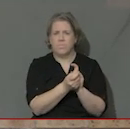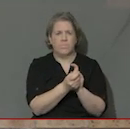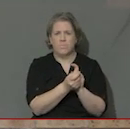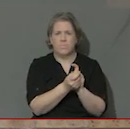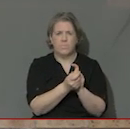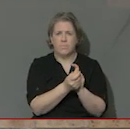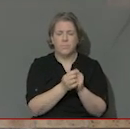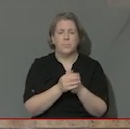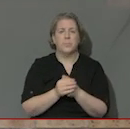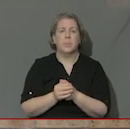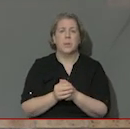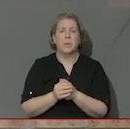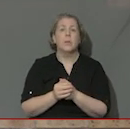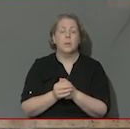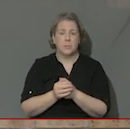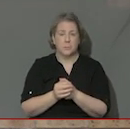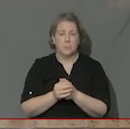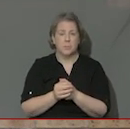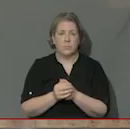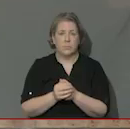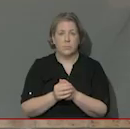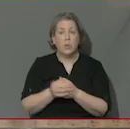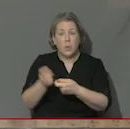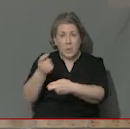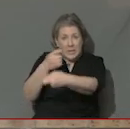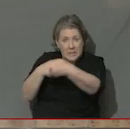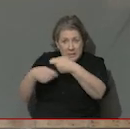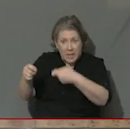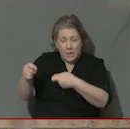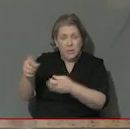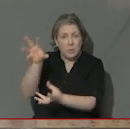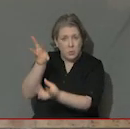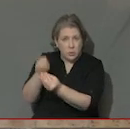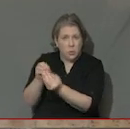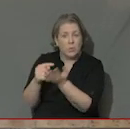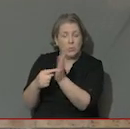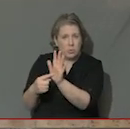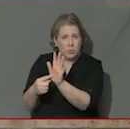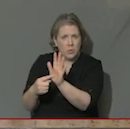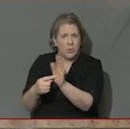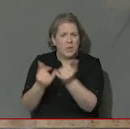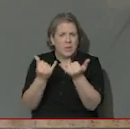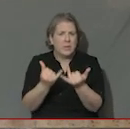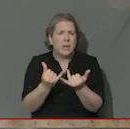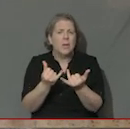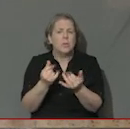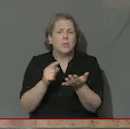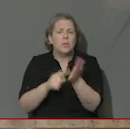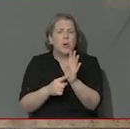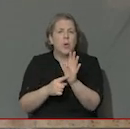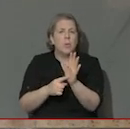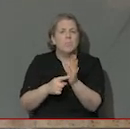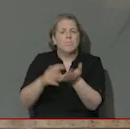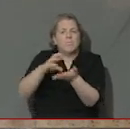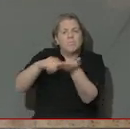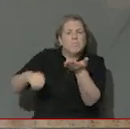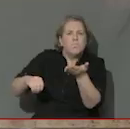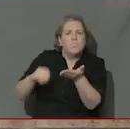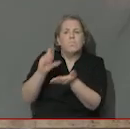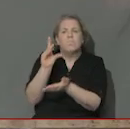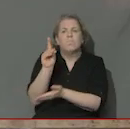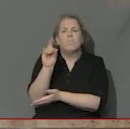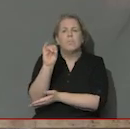you the sales and they say to you there was trade discount of 500